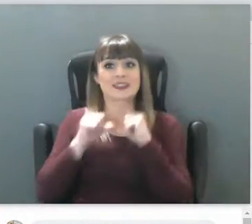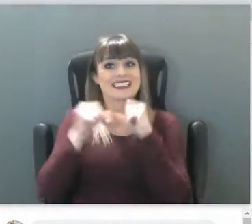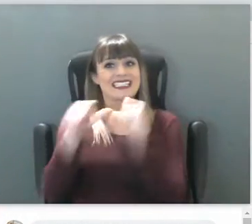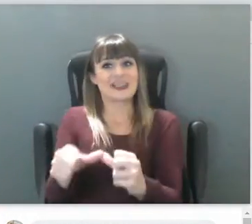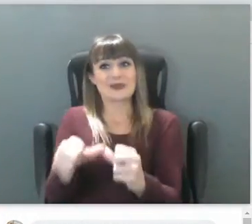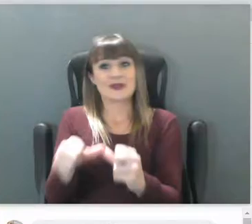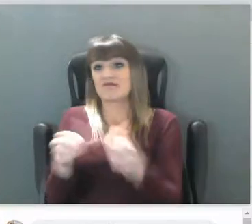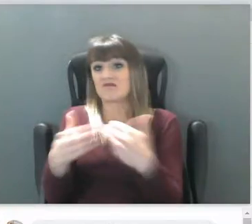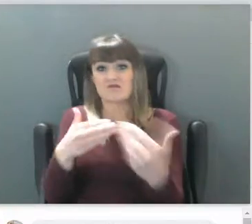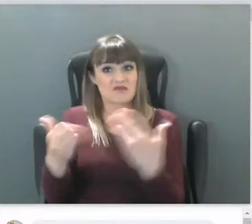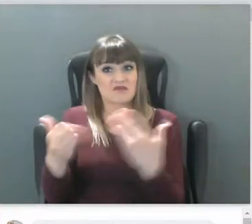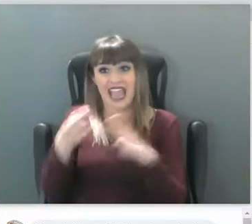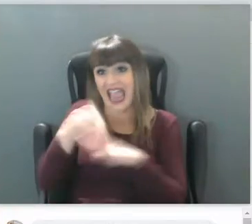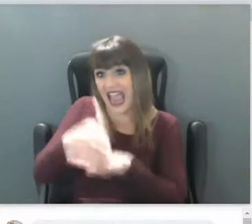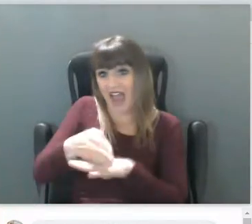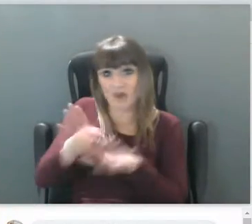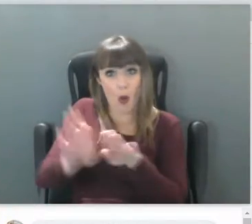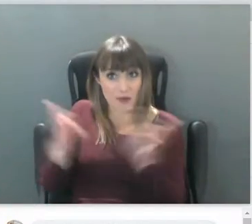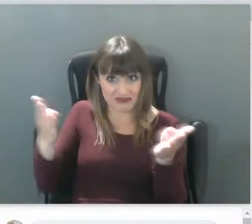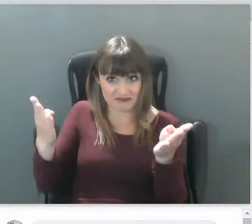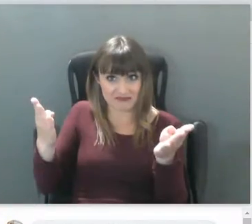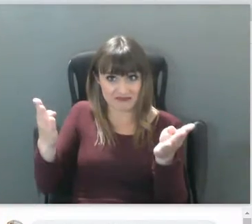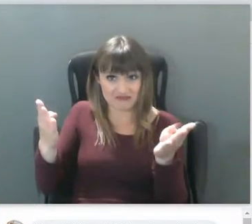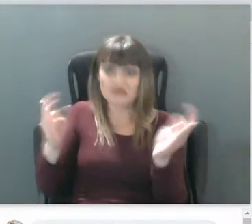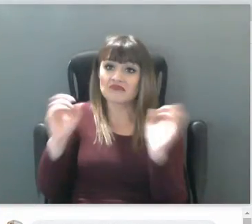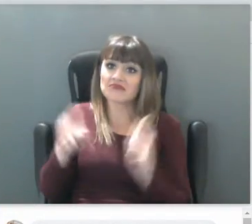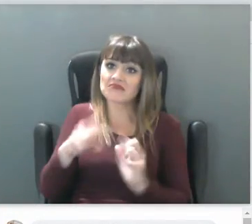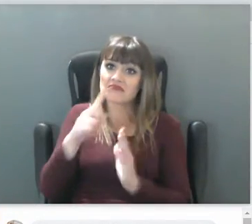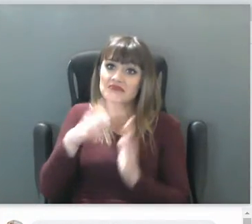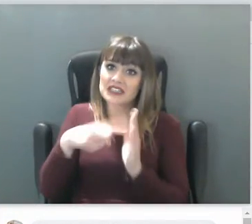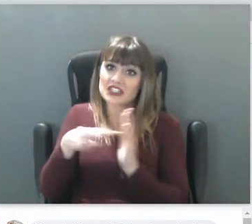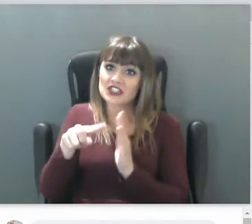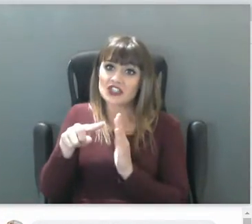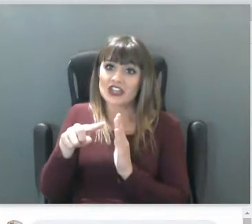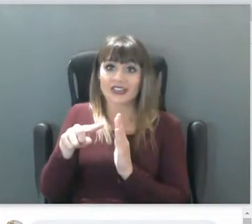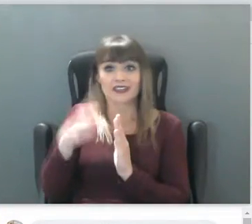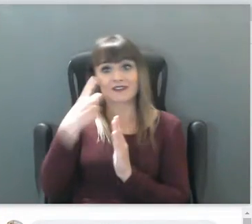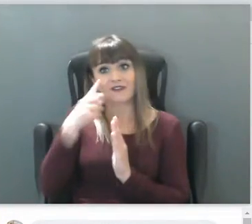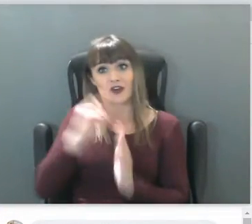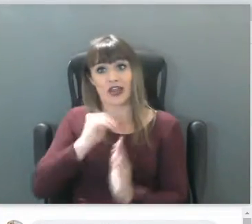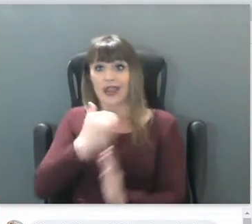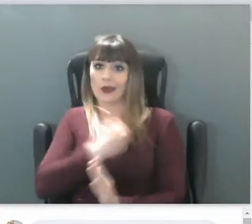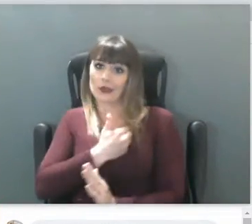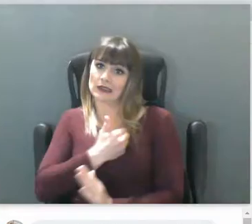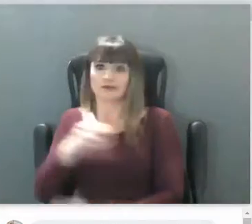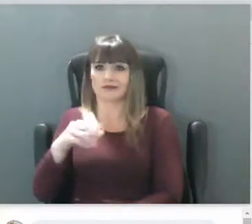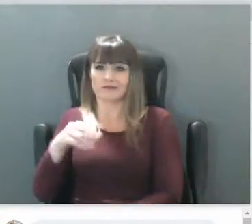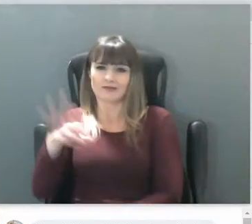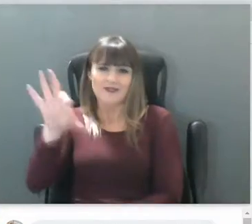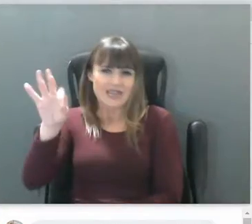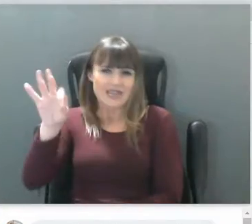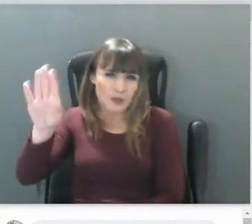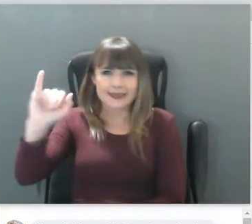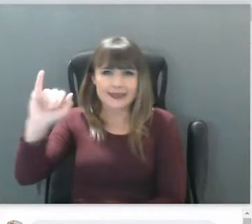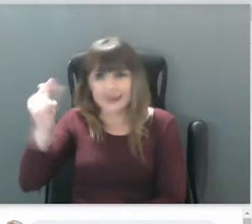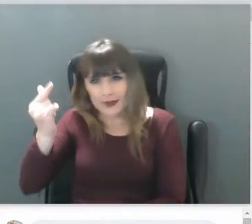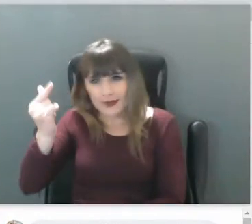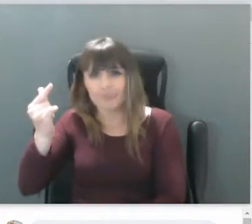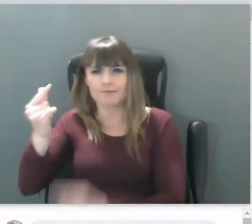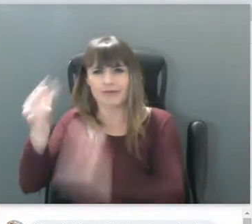look for more information coming through the zoo social media channels as to the future of these events. But again, all kinds